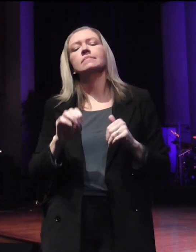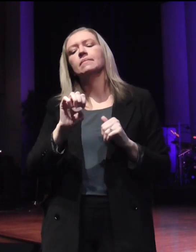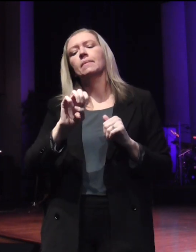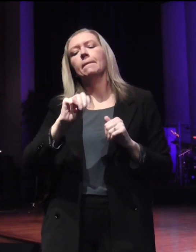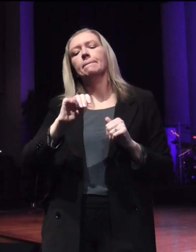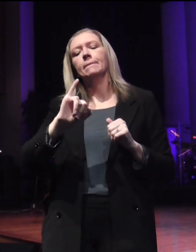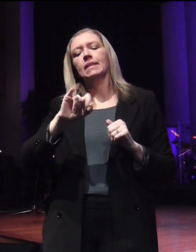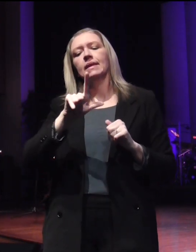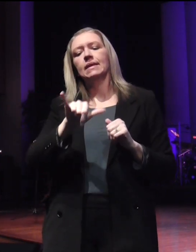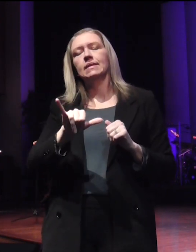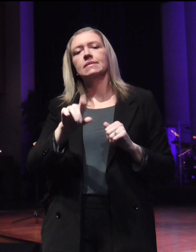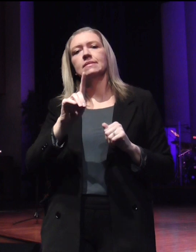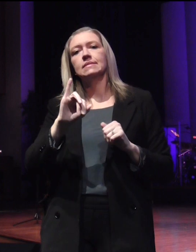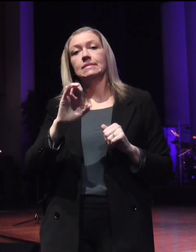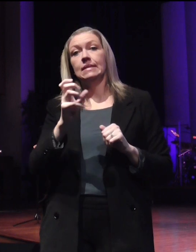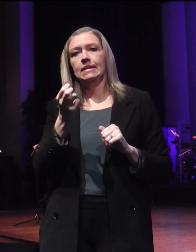Dickinson.